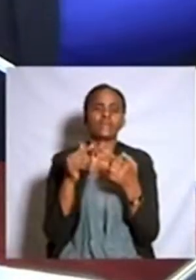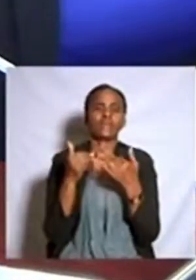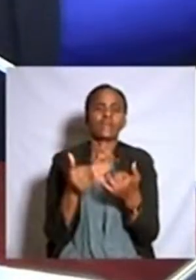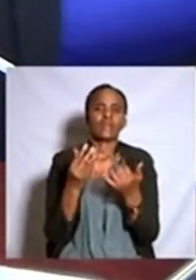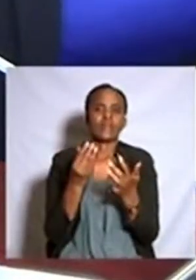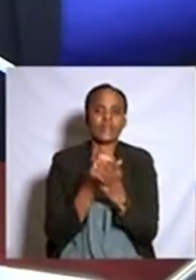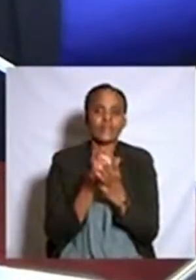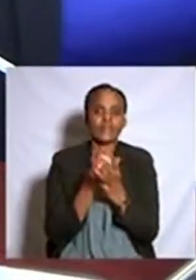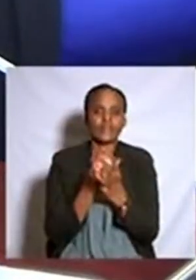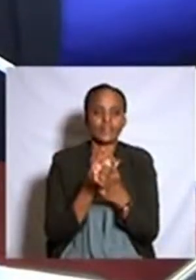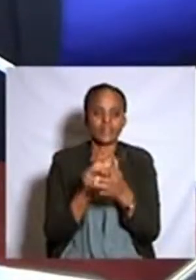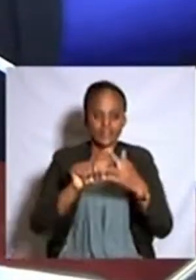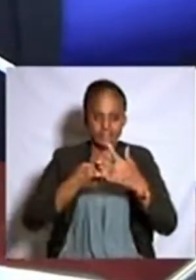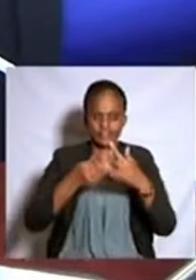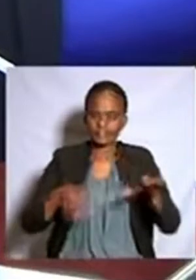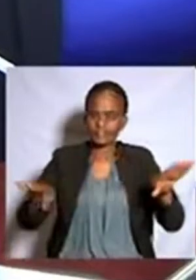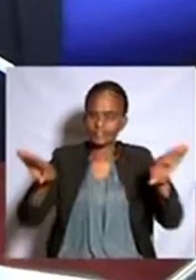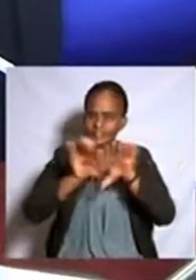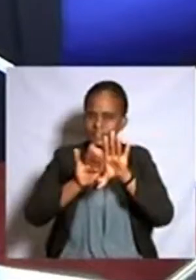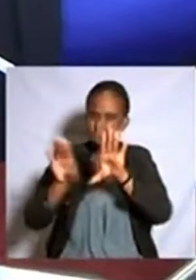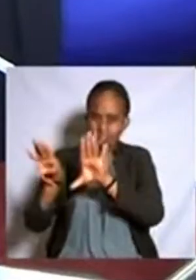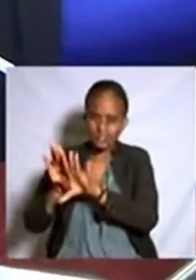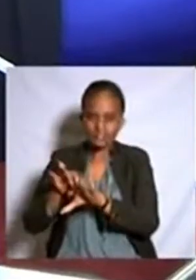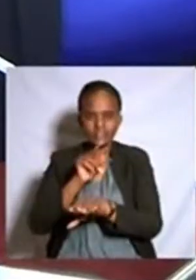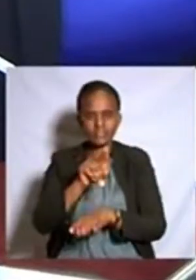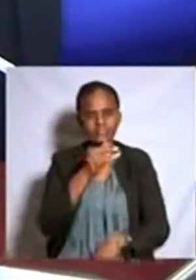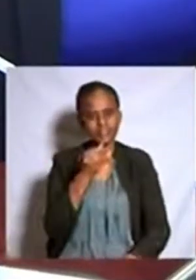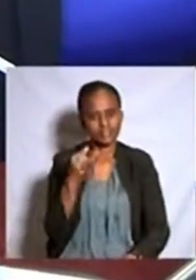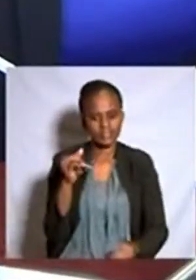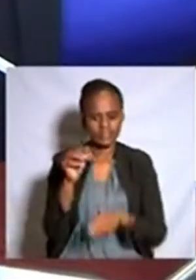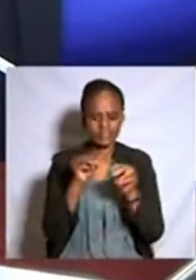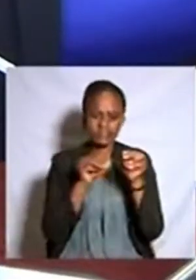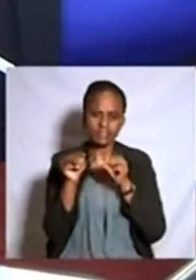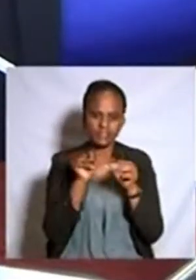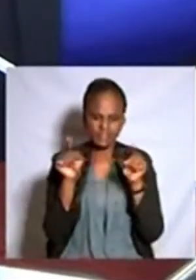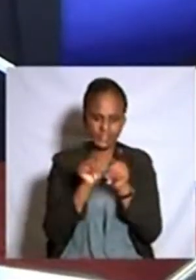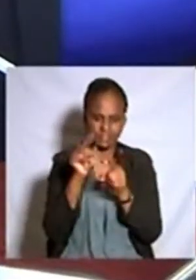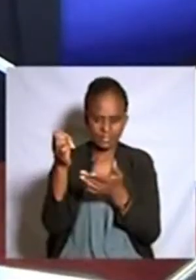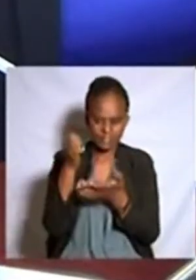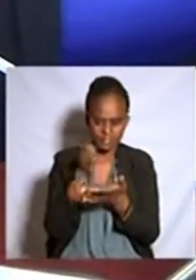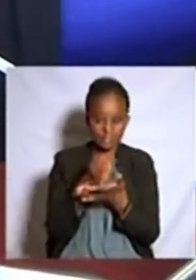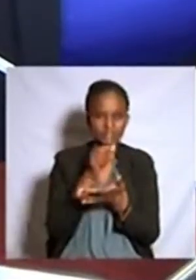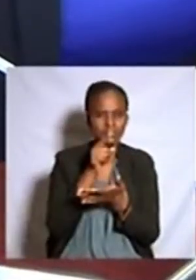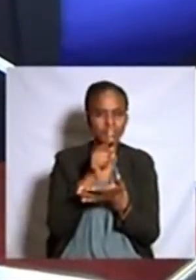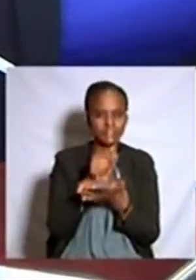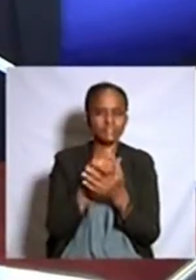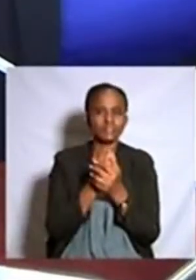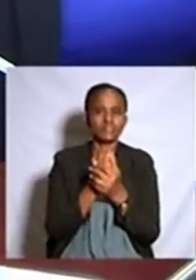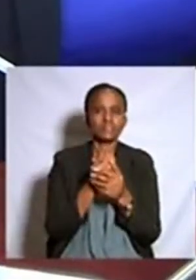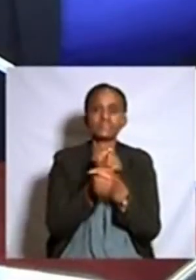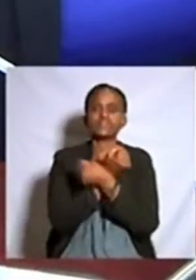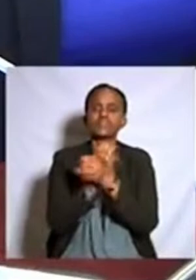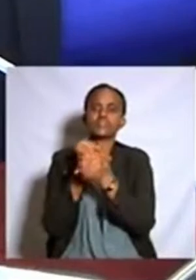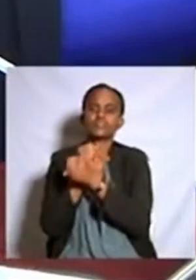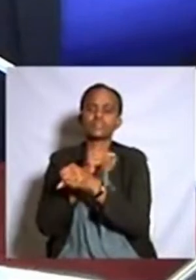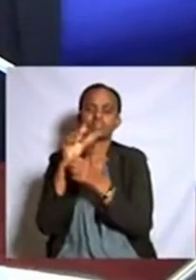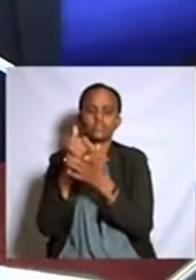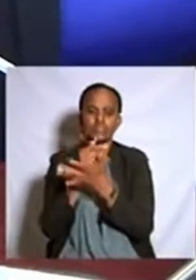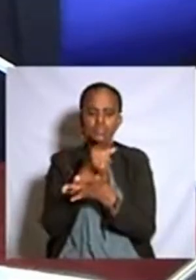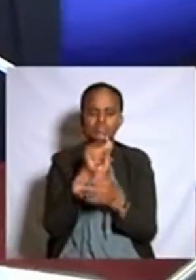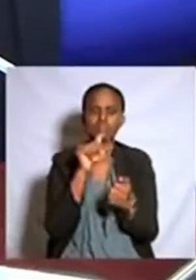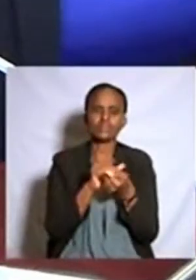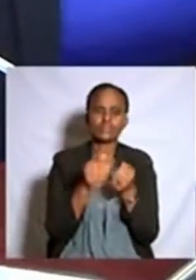To effectively close out the issue, management had engaged the vendor, Intrasoft, to resolve this